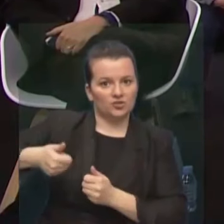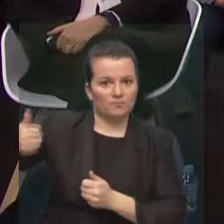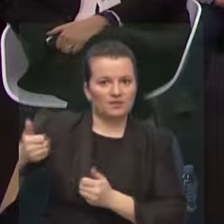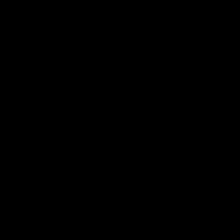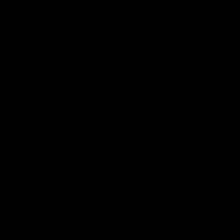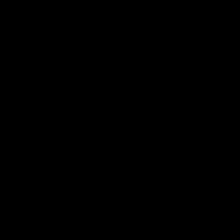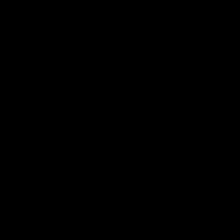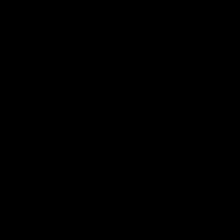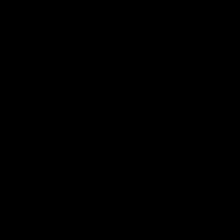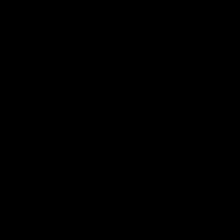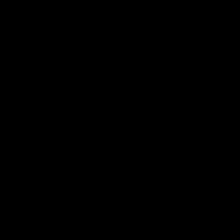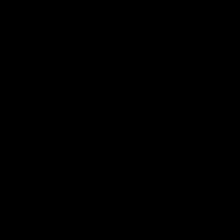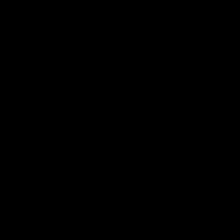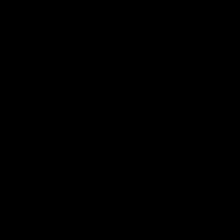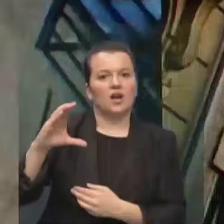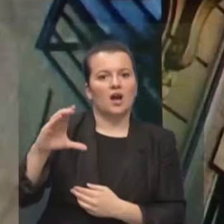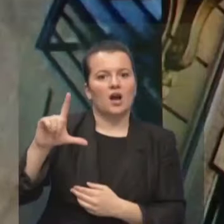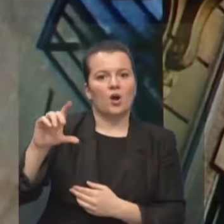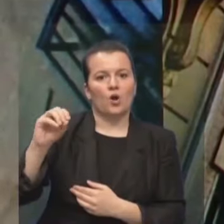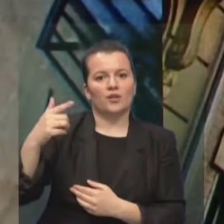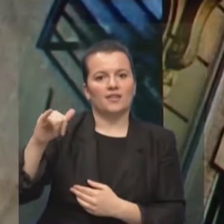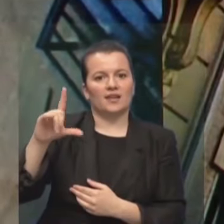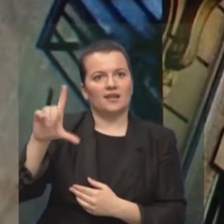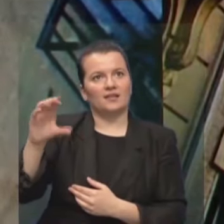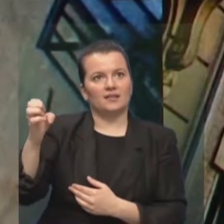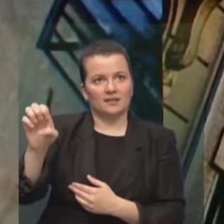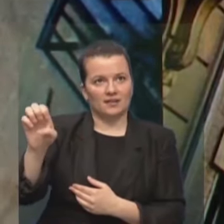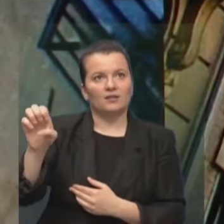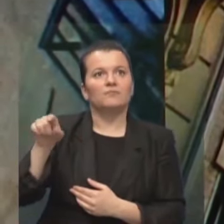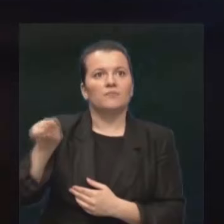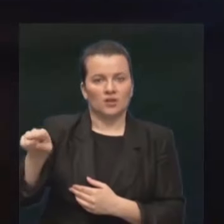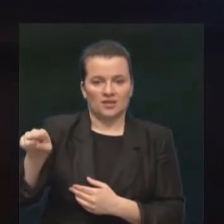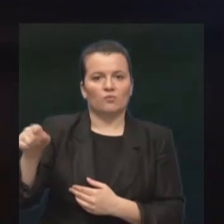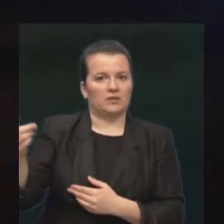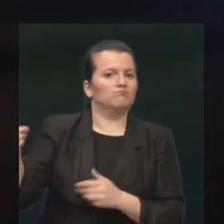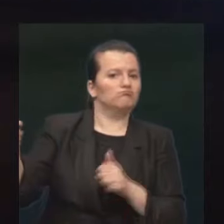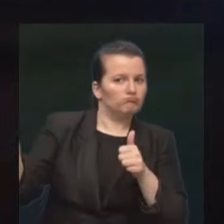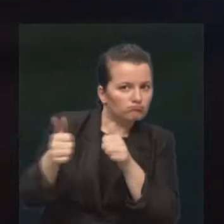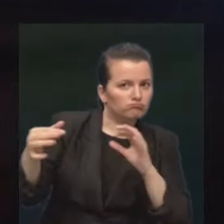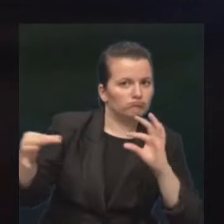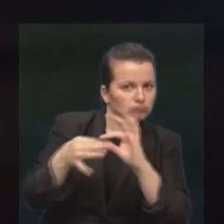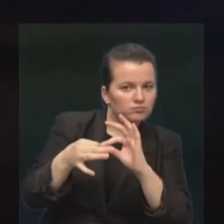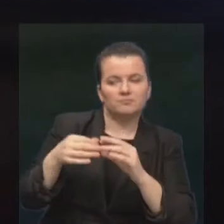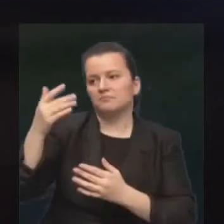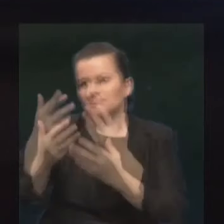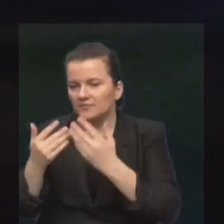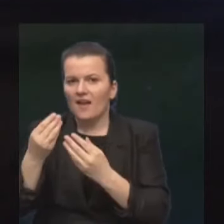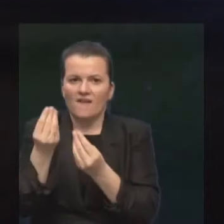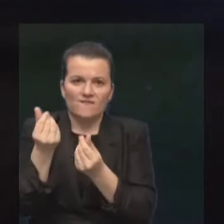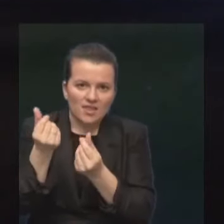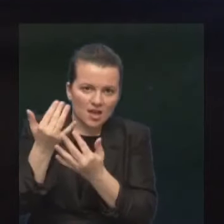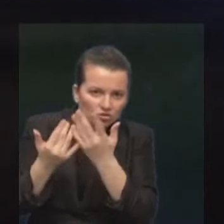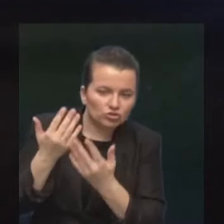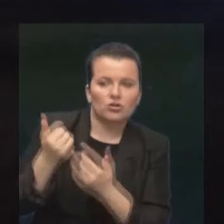Delbos in terms of production, sales, the financial situation, and indeed